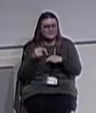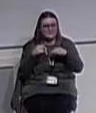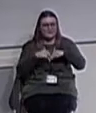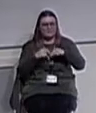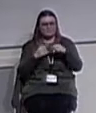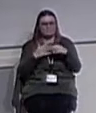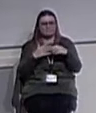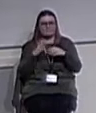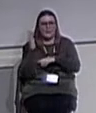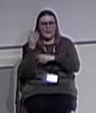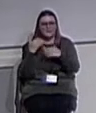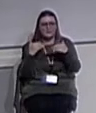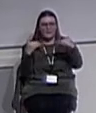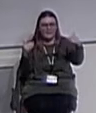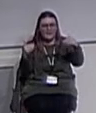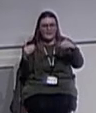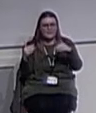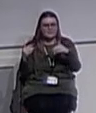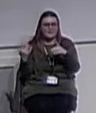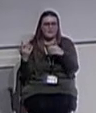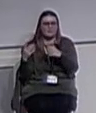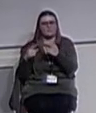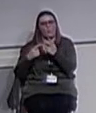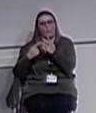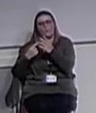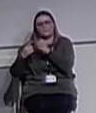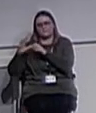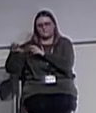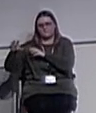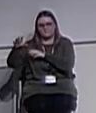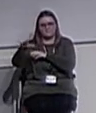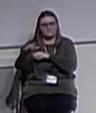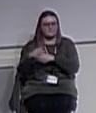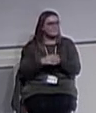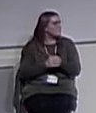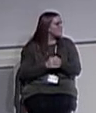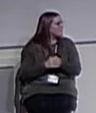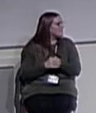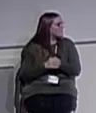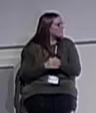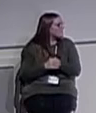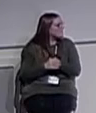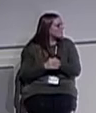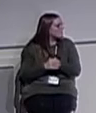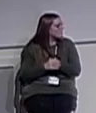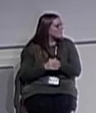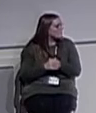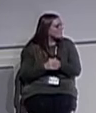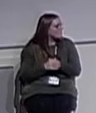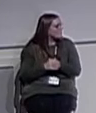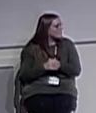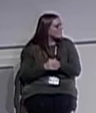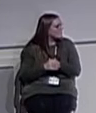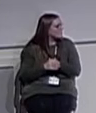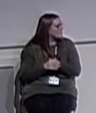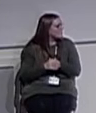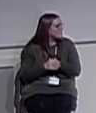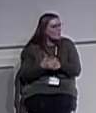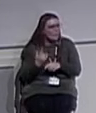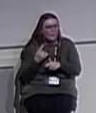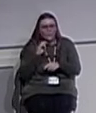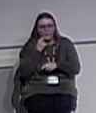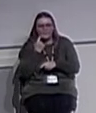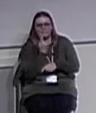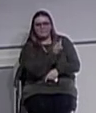and to those who are in the Overspill Lecture Theatre as well. I hope you can hear me fine. We're actually going to, I'm going to be talking on my own today. Normally I've